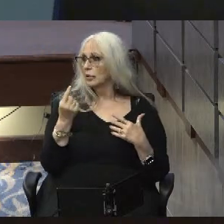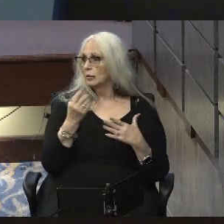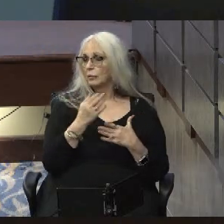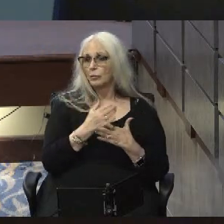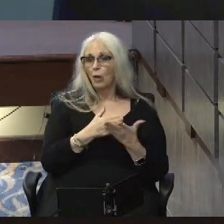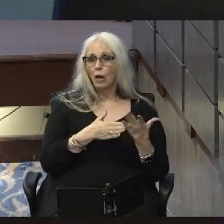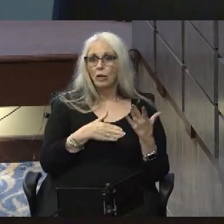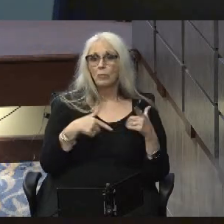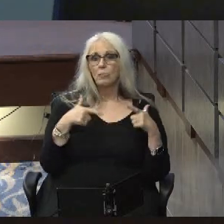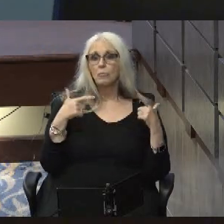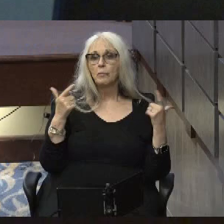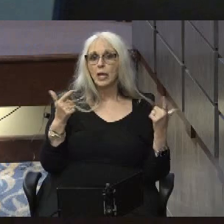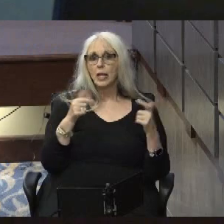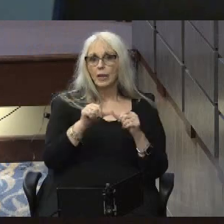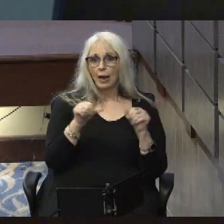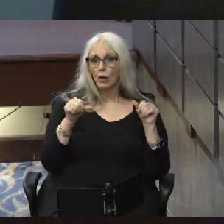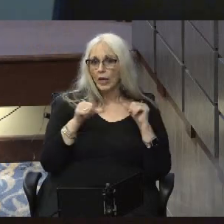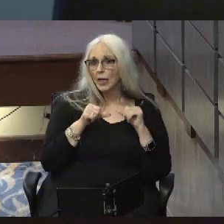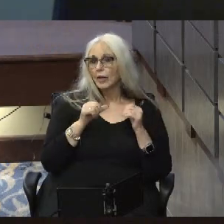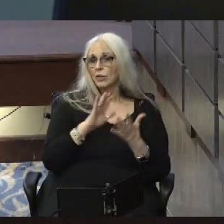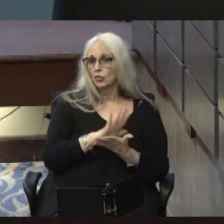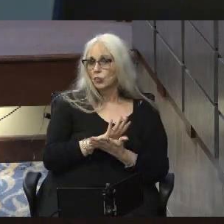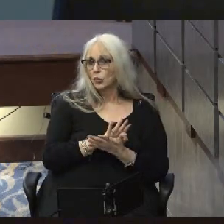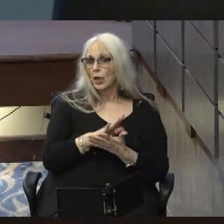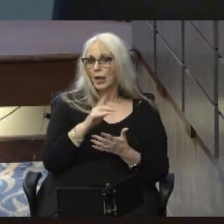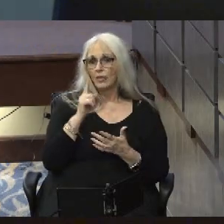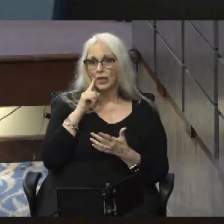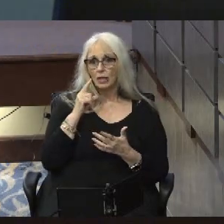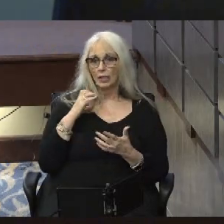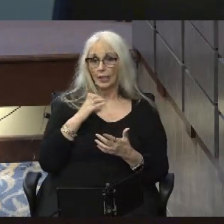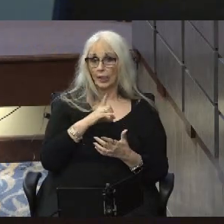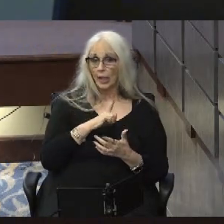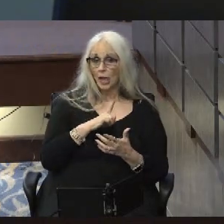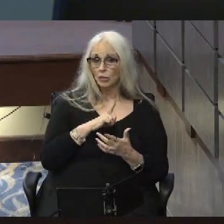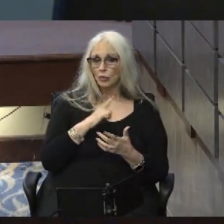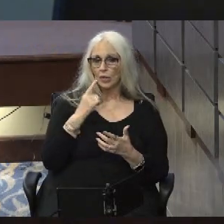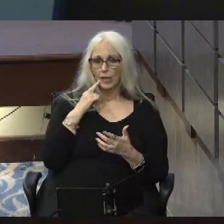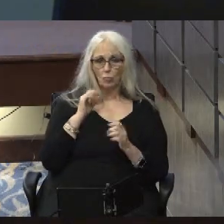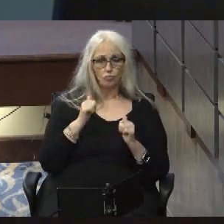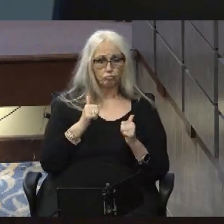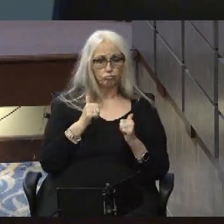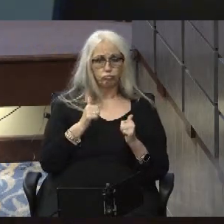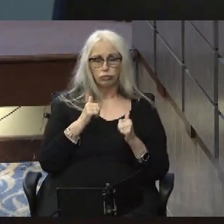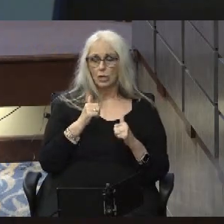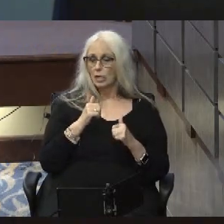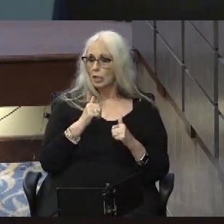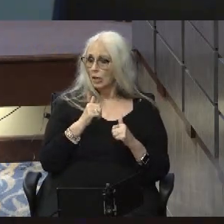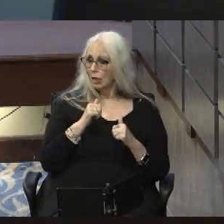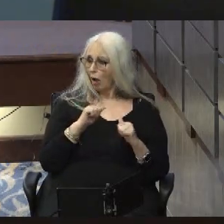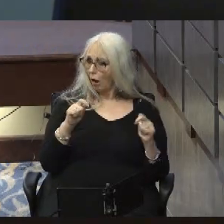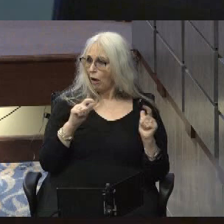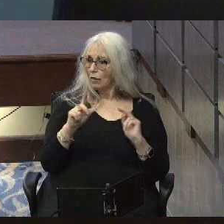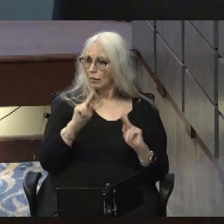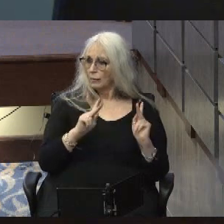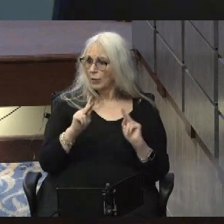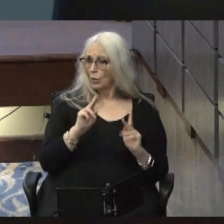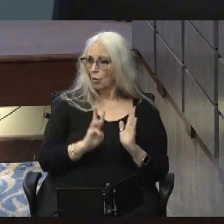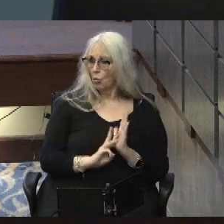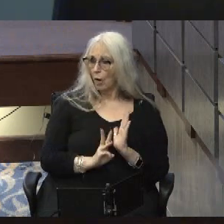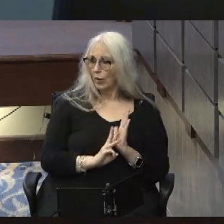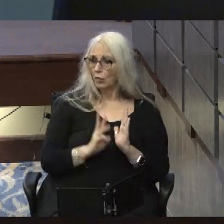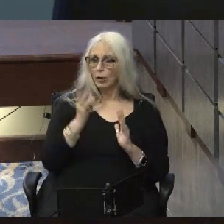the big, hairy, audacious goal, and I think that this council says, wouldn't it be great? I think all citizens of Waco have said for the